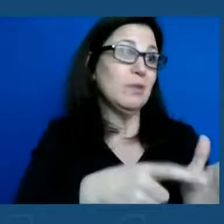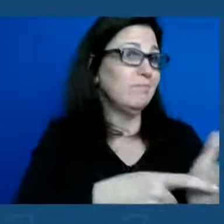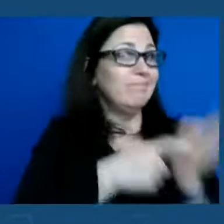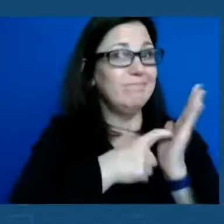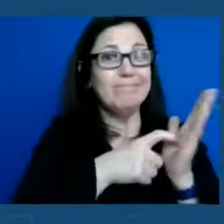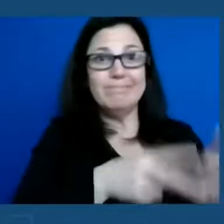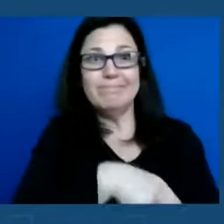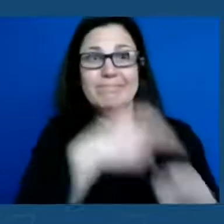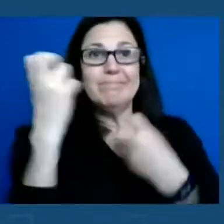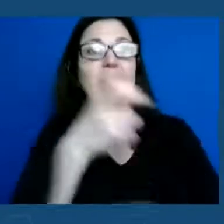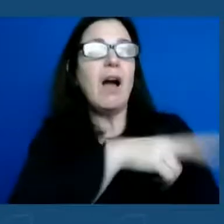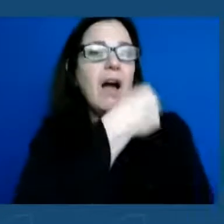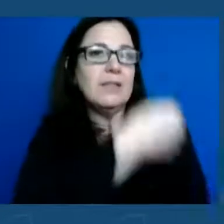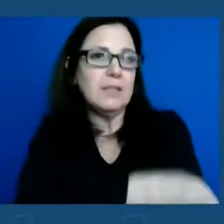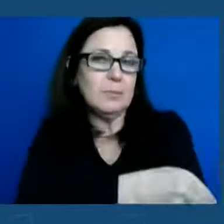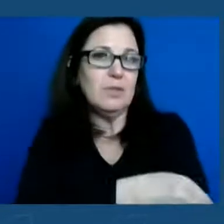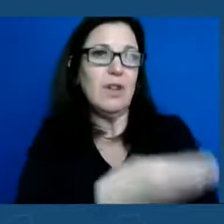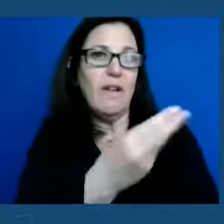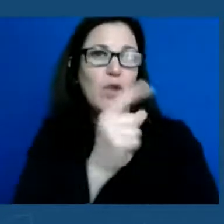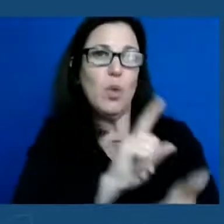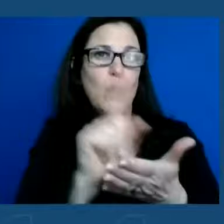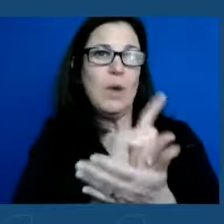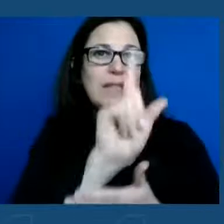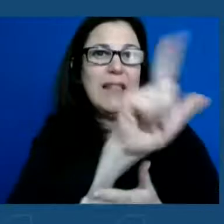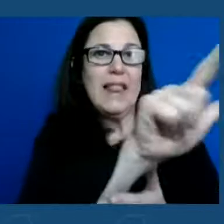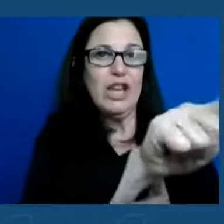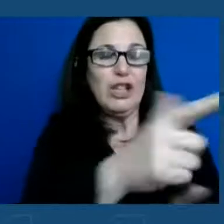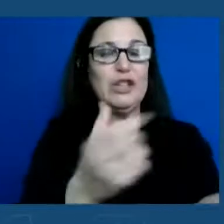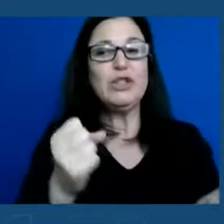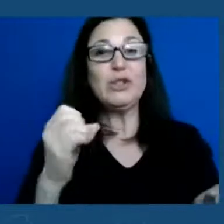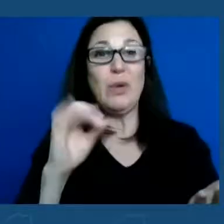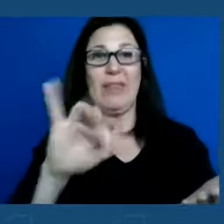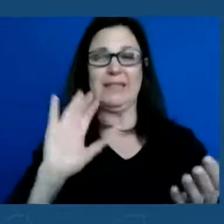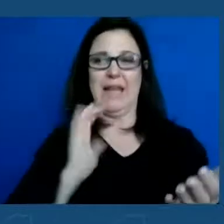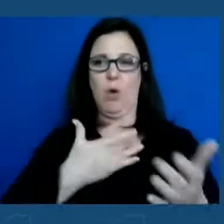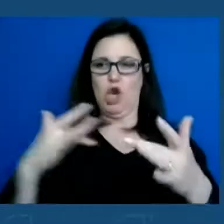it turns out to be a couple weeks later. So that's what we're concerned about.